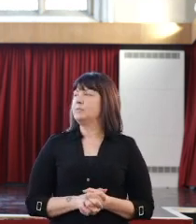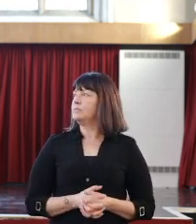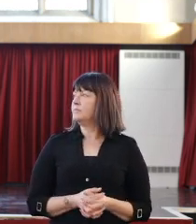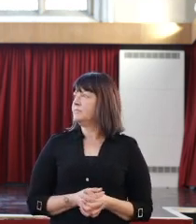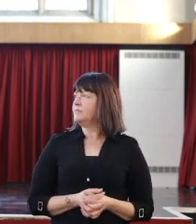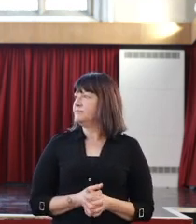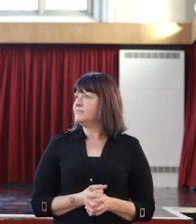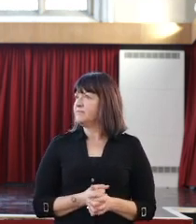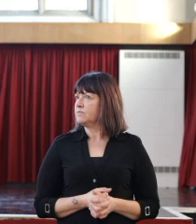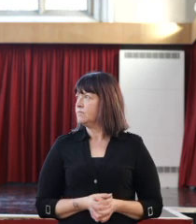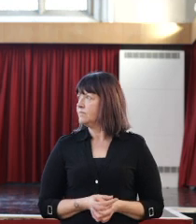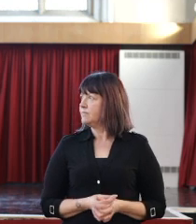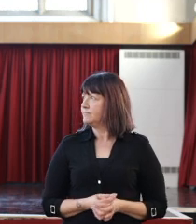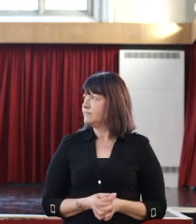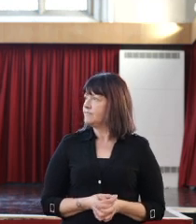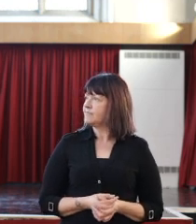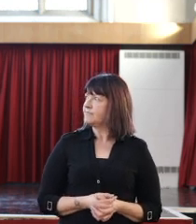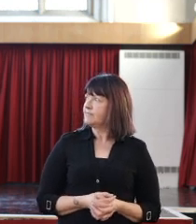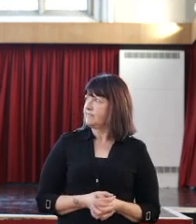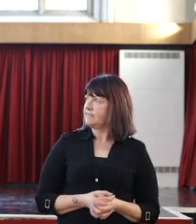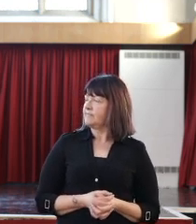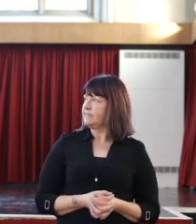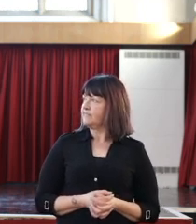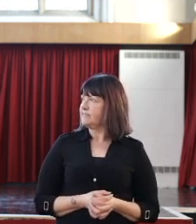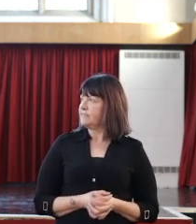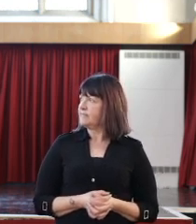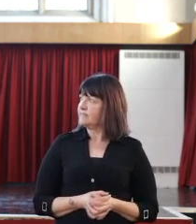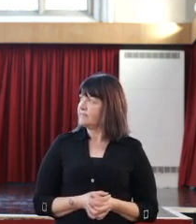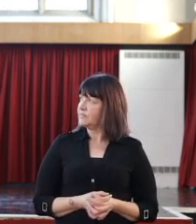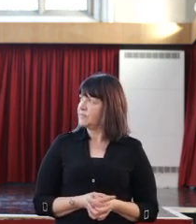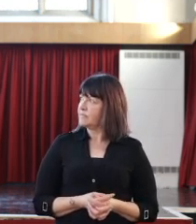Spot it from my phone. Okay, sure. Sorry about that.